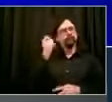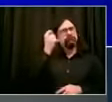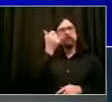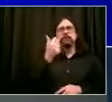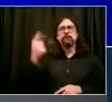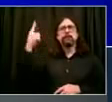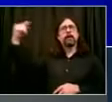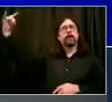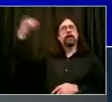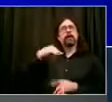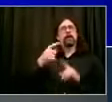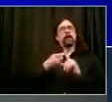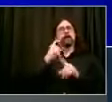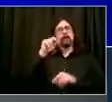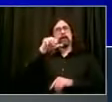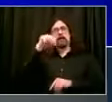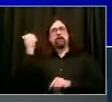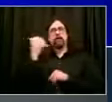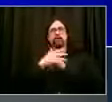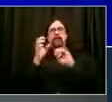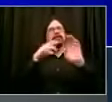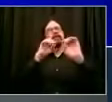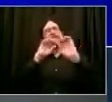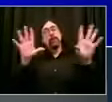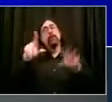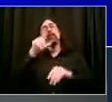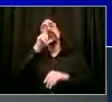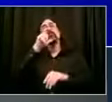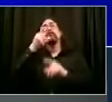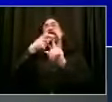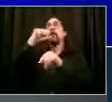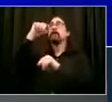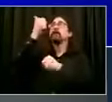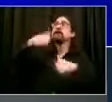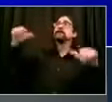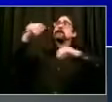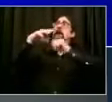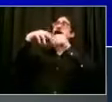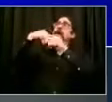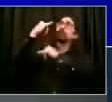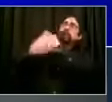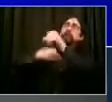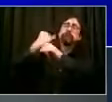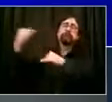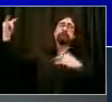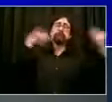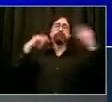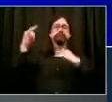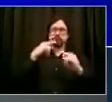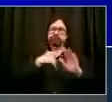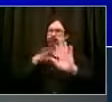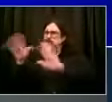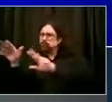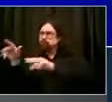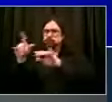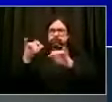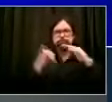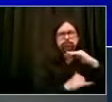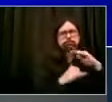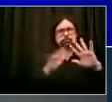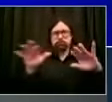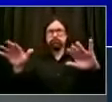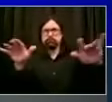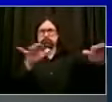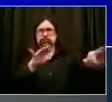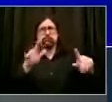not to comply with the quarantine, it is $1,000 for each additional day. I want to really make sure I'm getting this point across. We don't want to penalize people. Everyone's